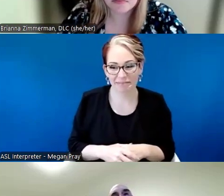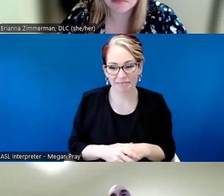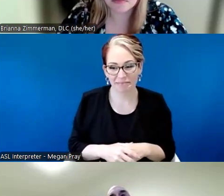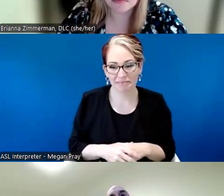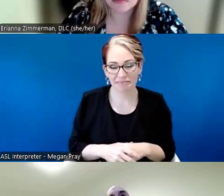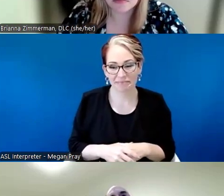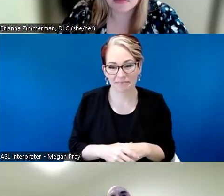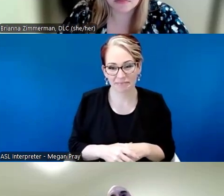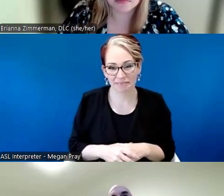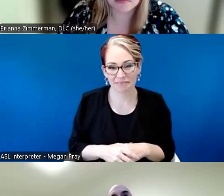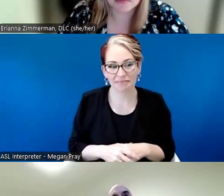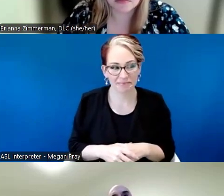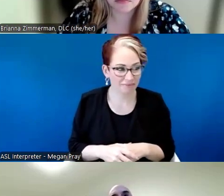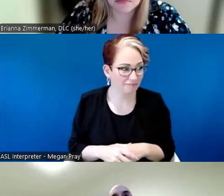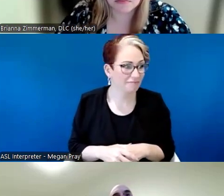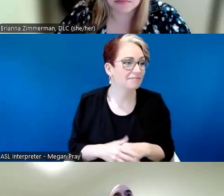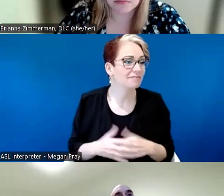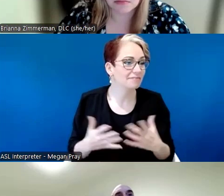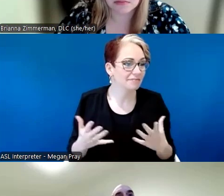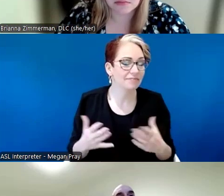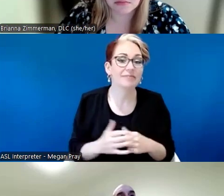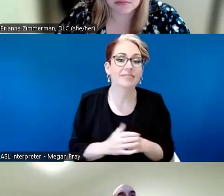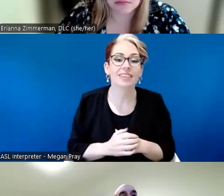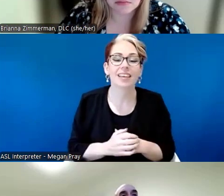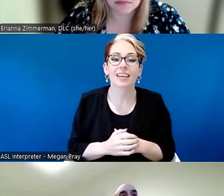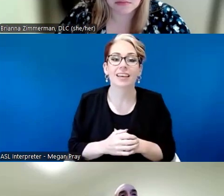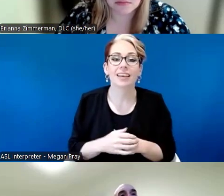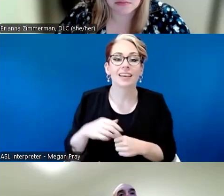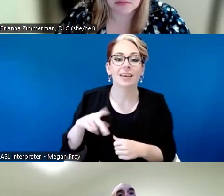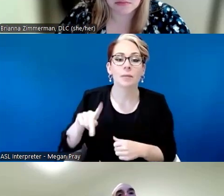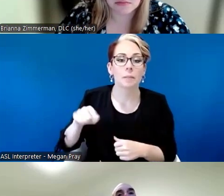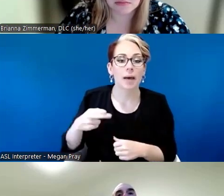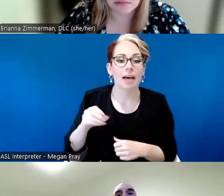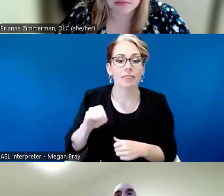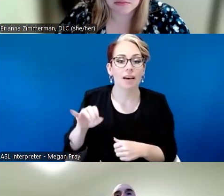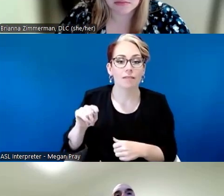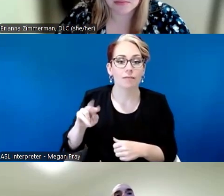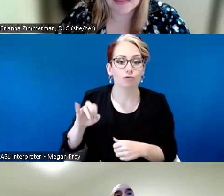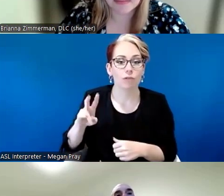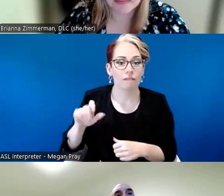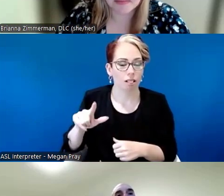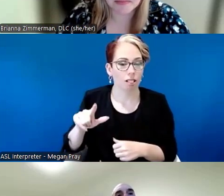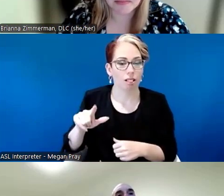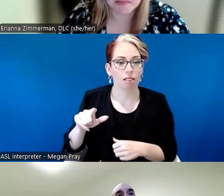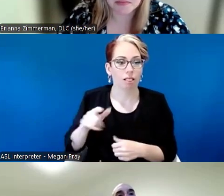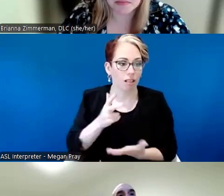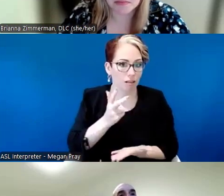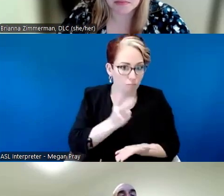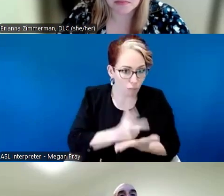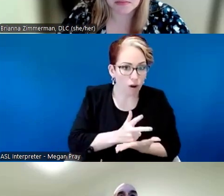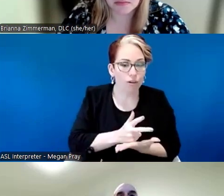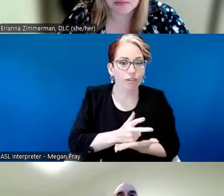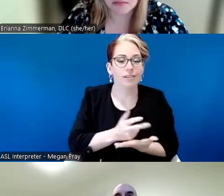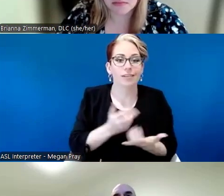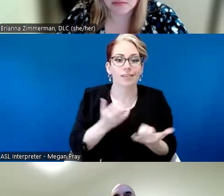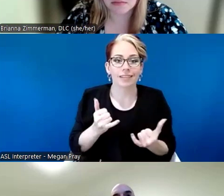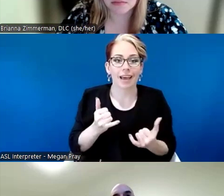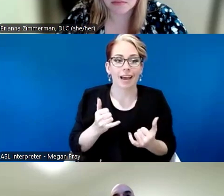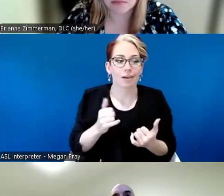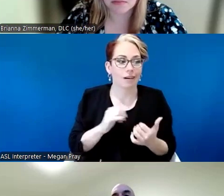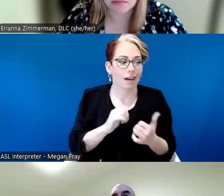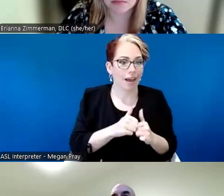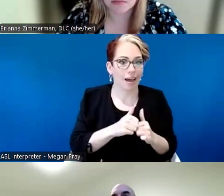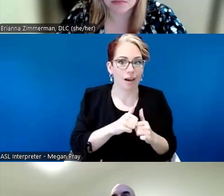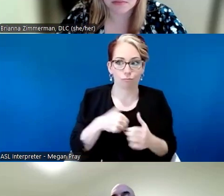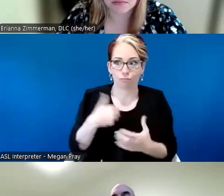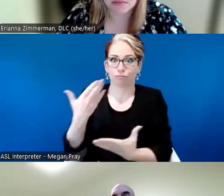So the next element would be the path of travel and the entrance to the parking place. The path from the parking